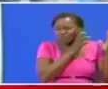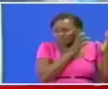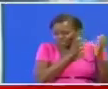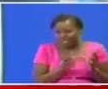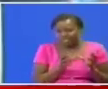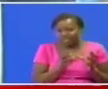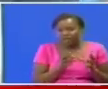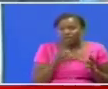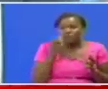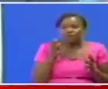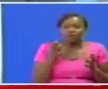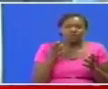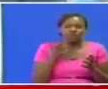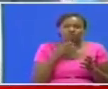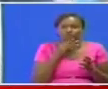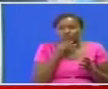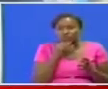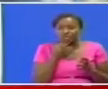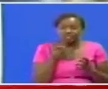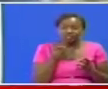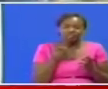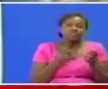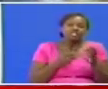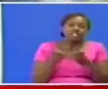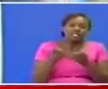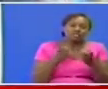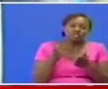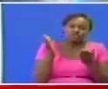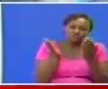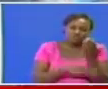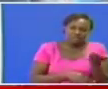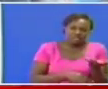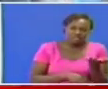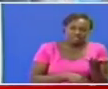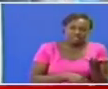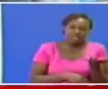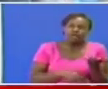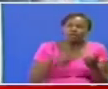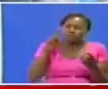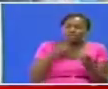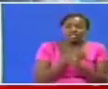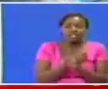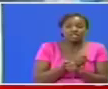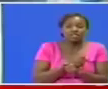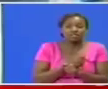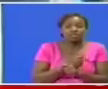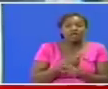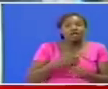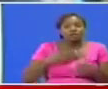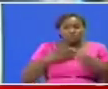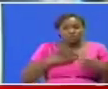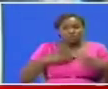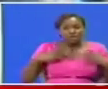of the maladministration under Jubilee. We must save our people. We must save our